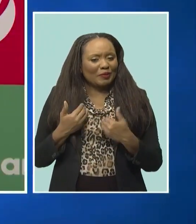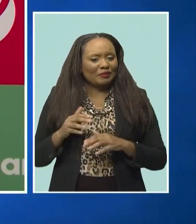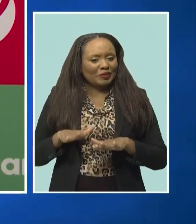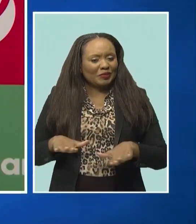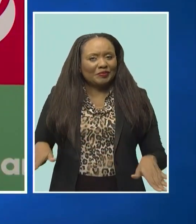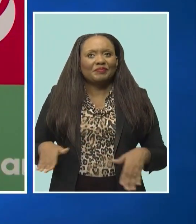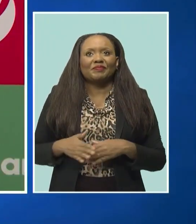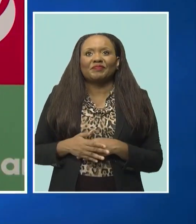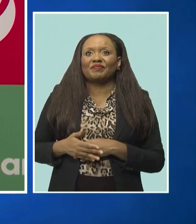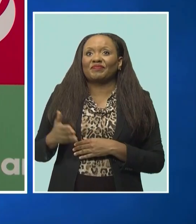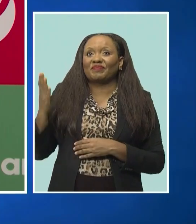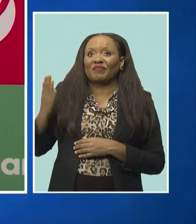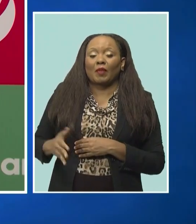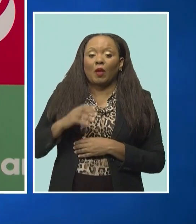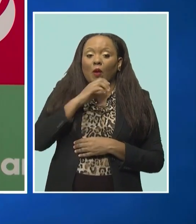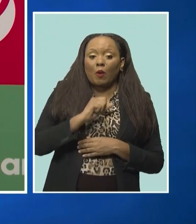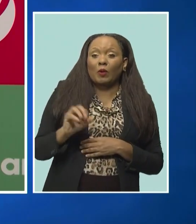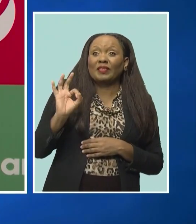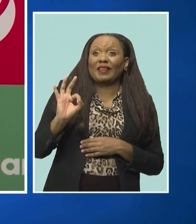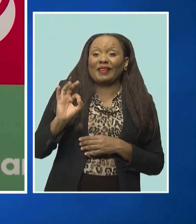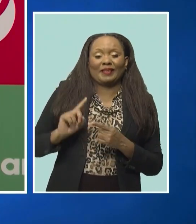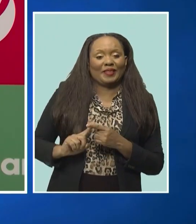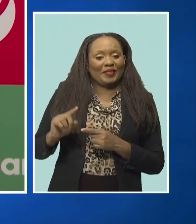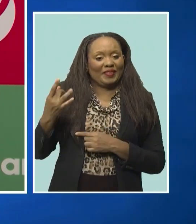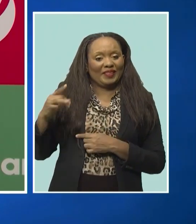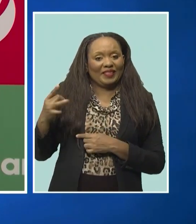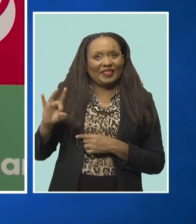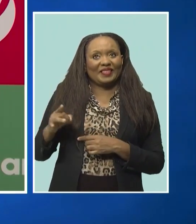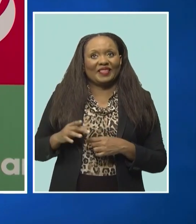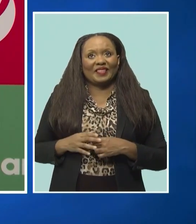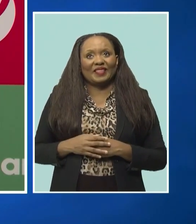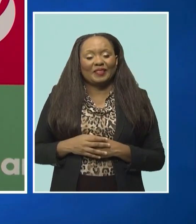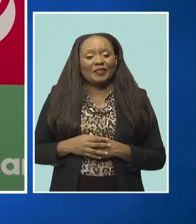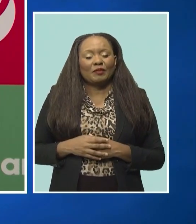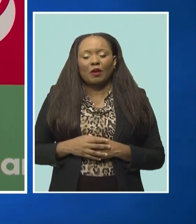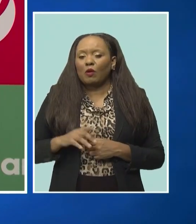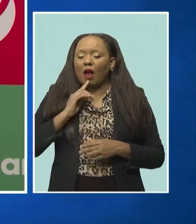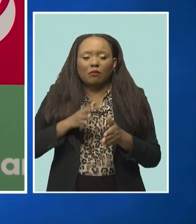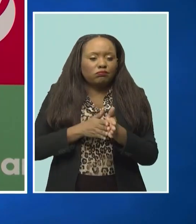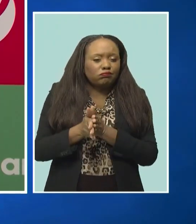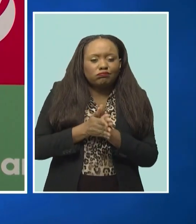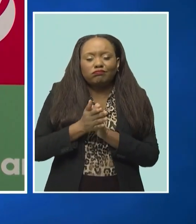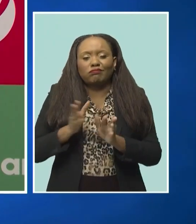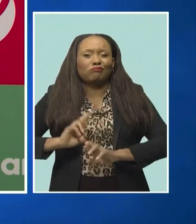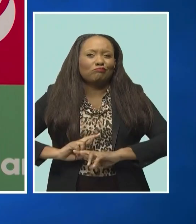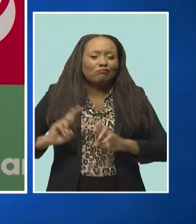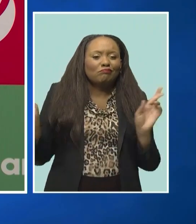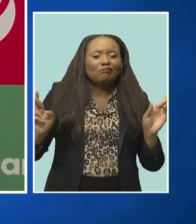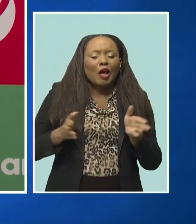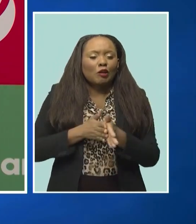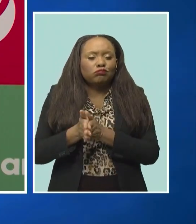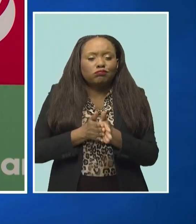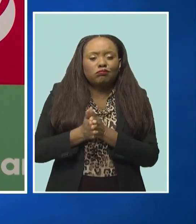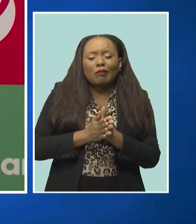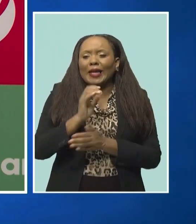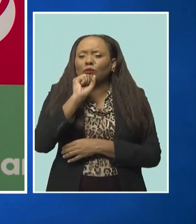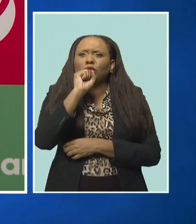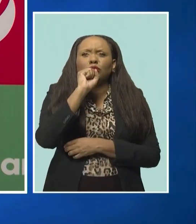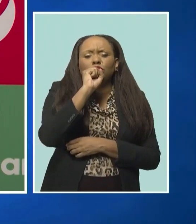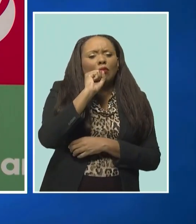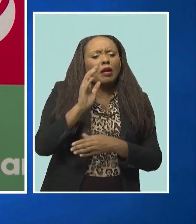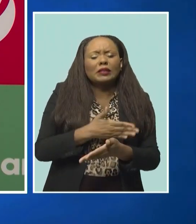drinks. People can designate a driver, you can take a bus, whatever it is. But we see pickup as an